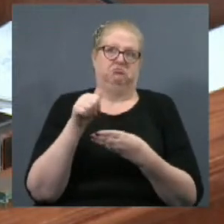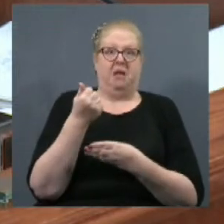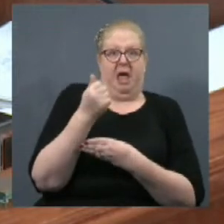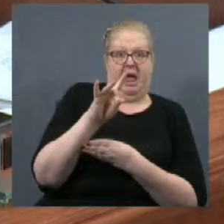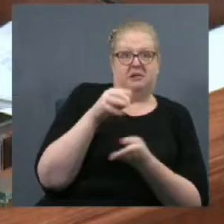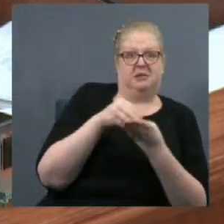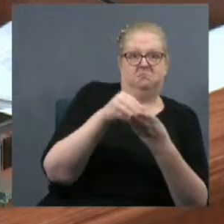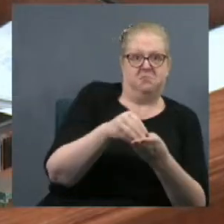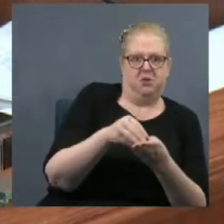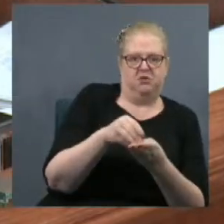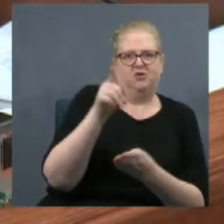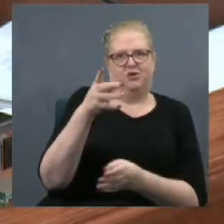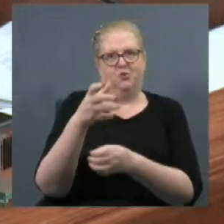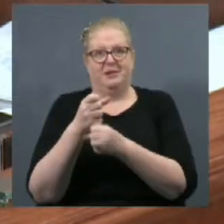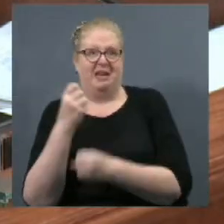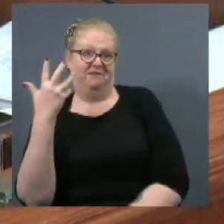that.